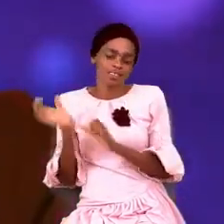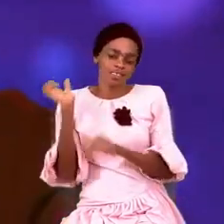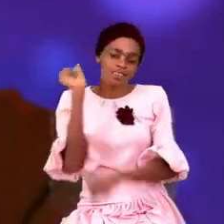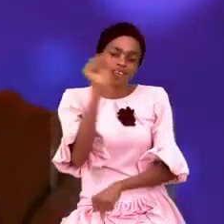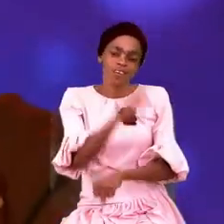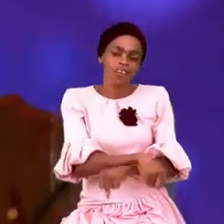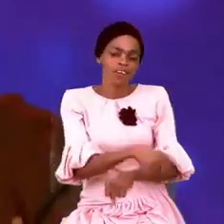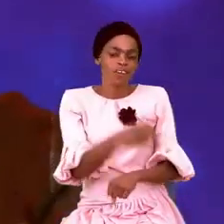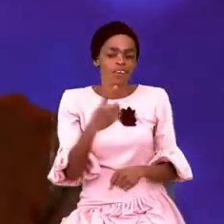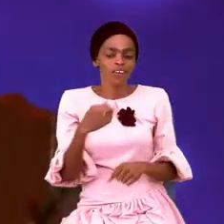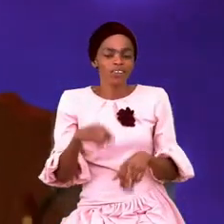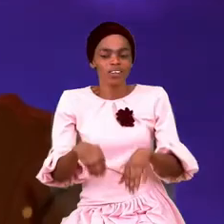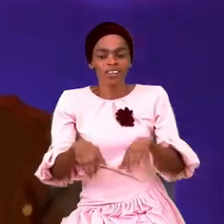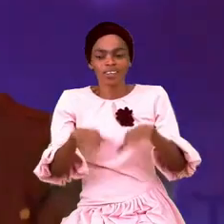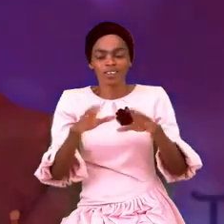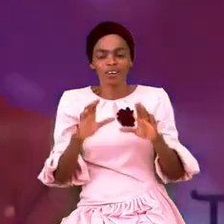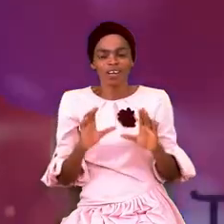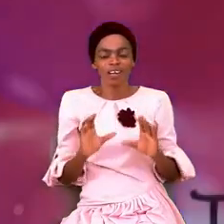grave.